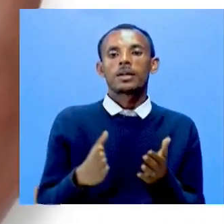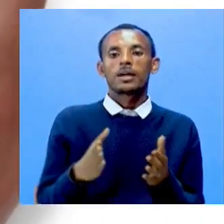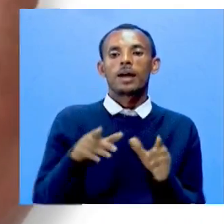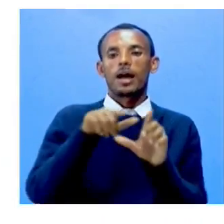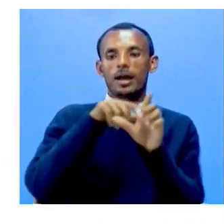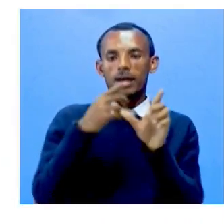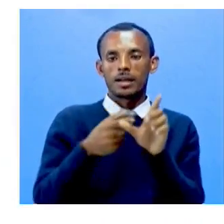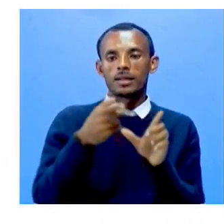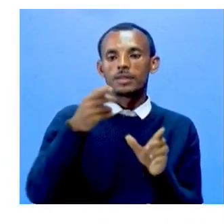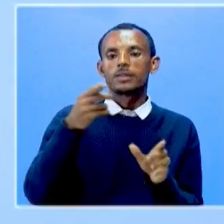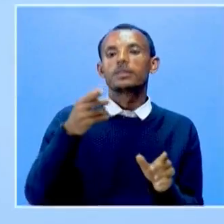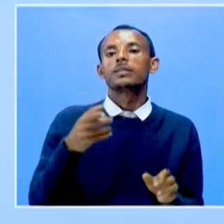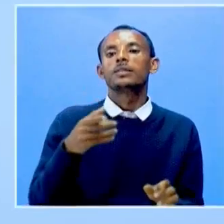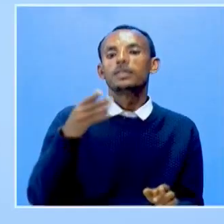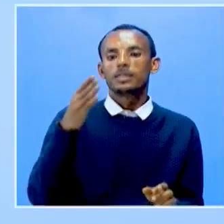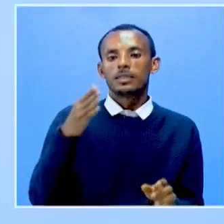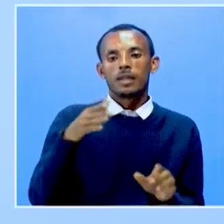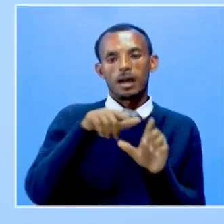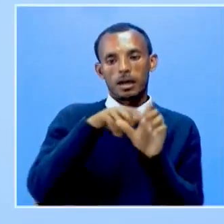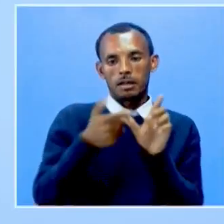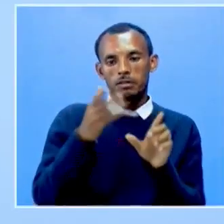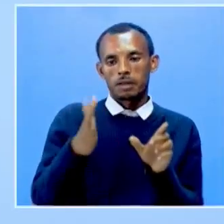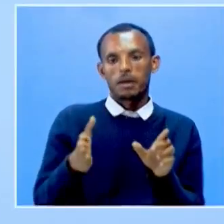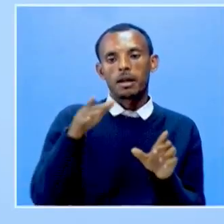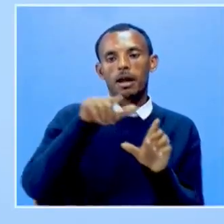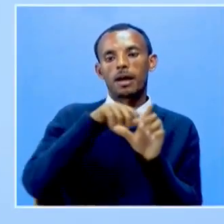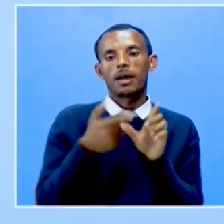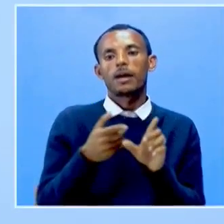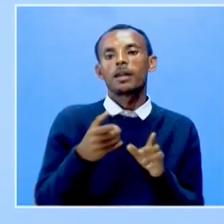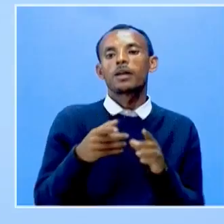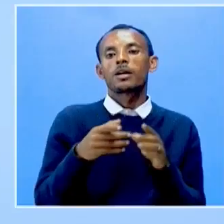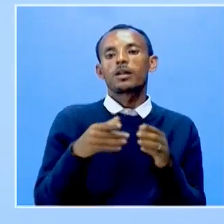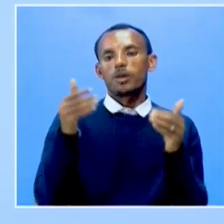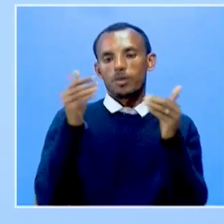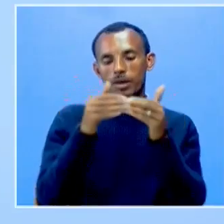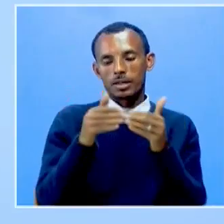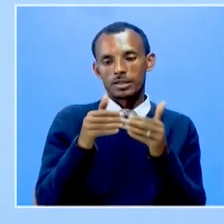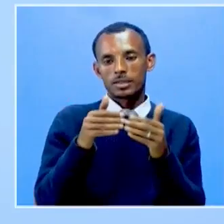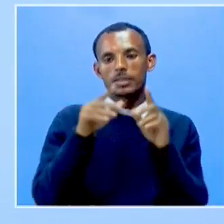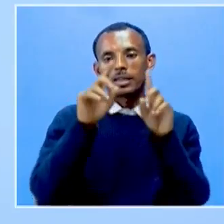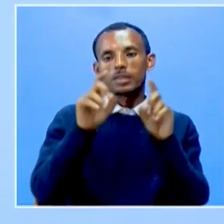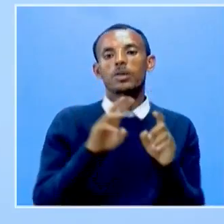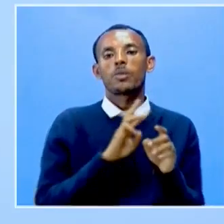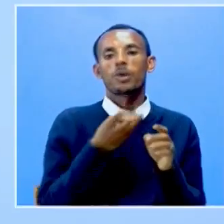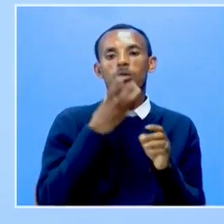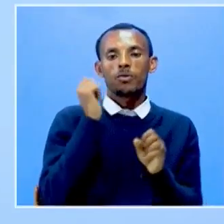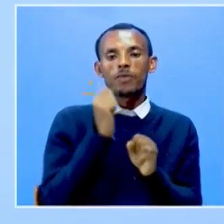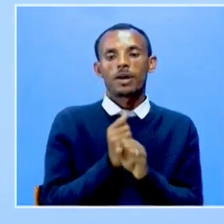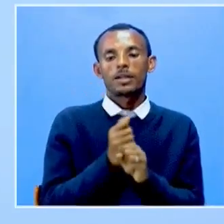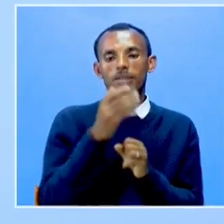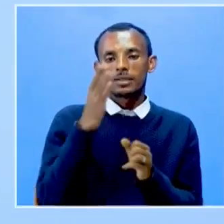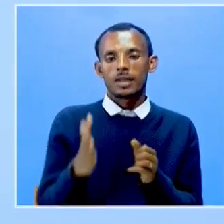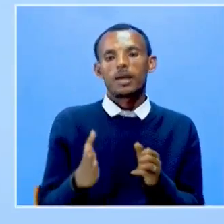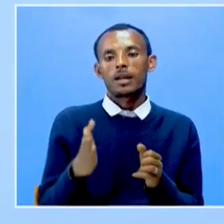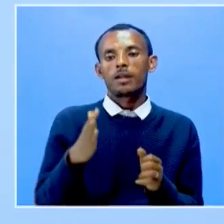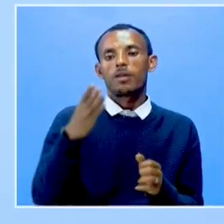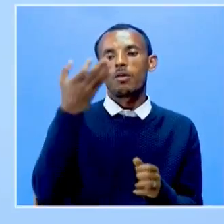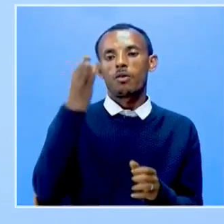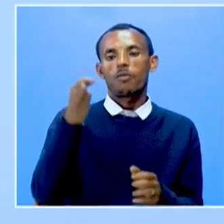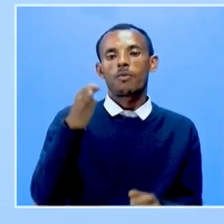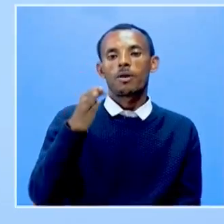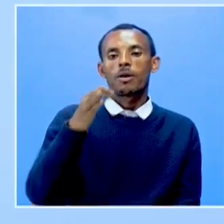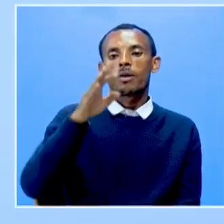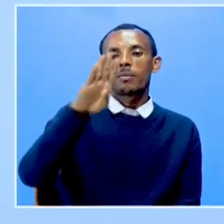side angle congruency test. So from this we need to find the side. So if